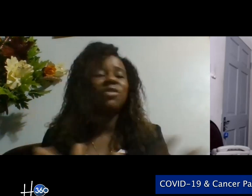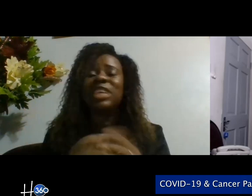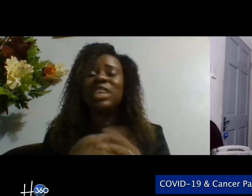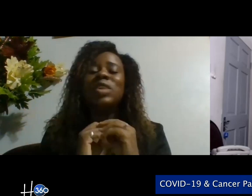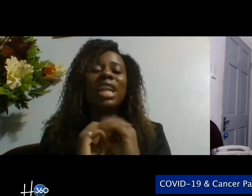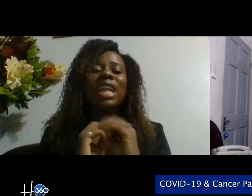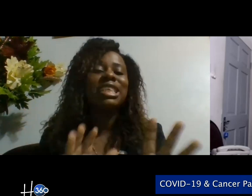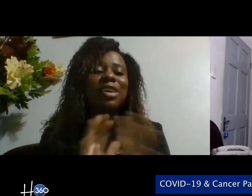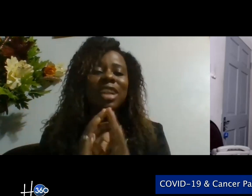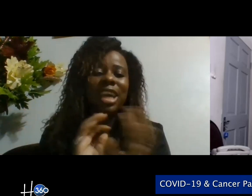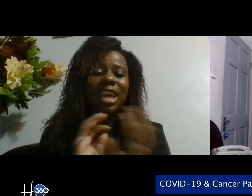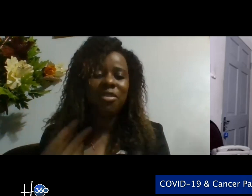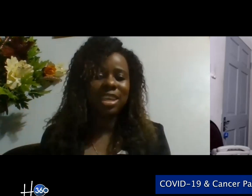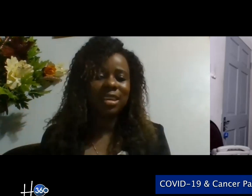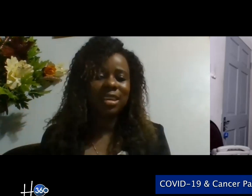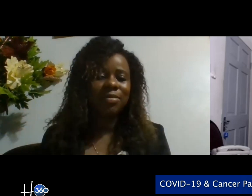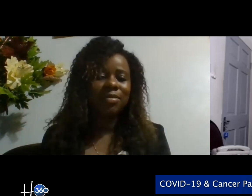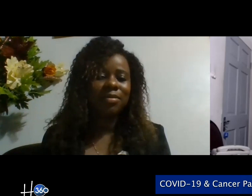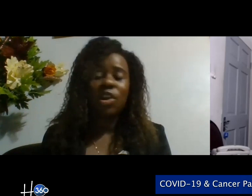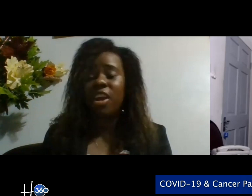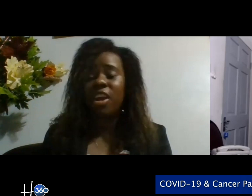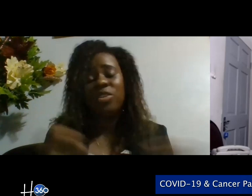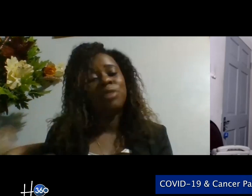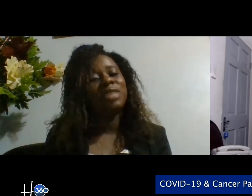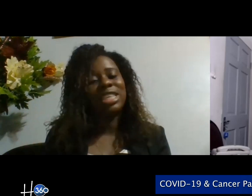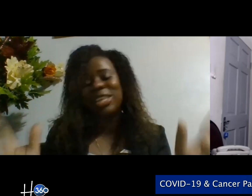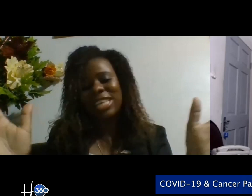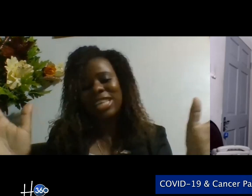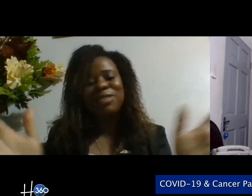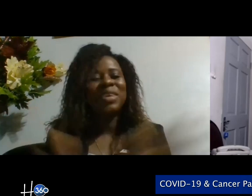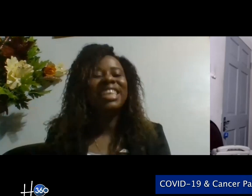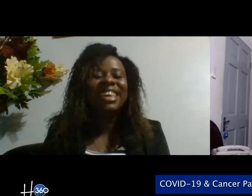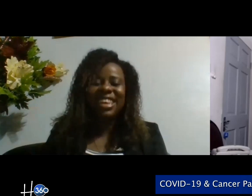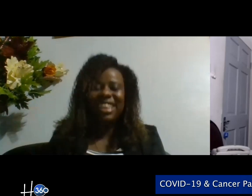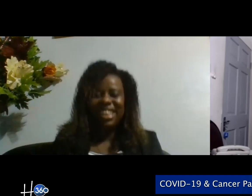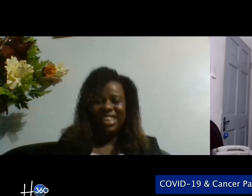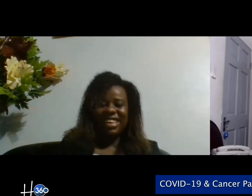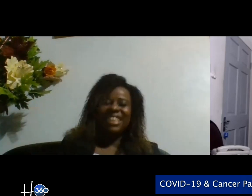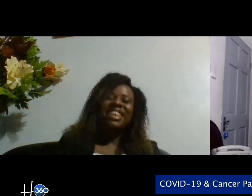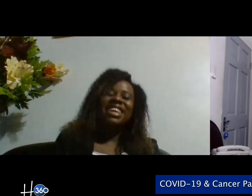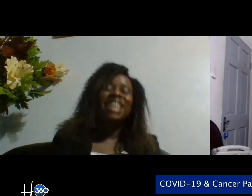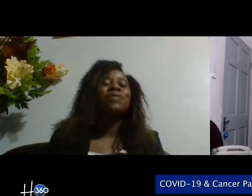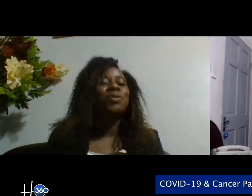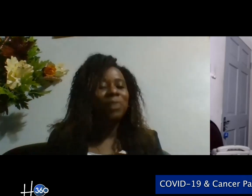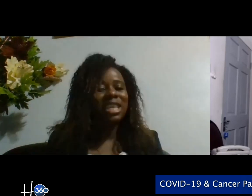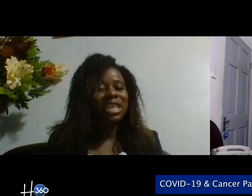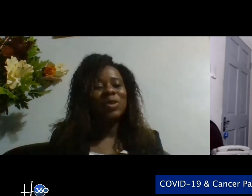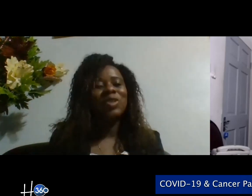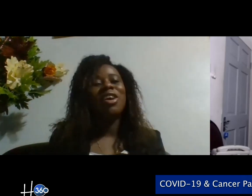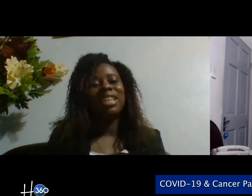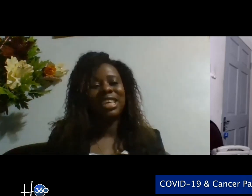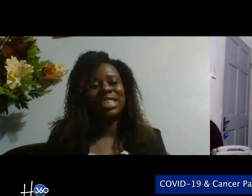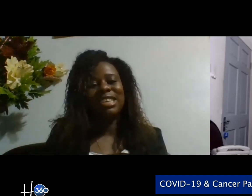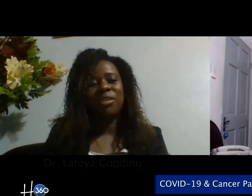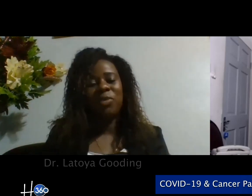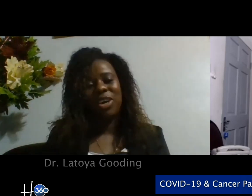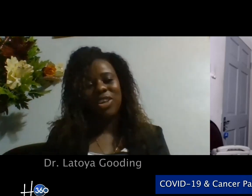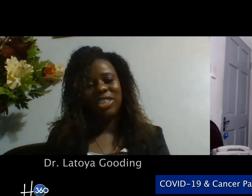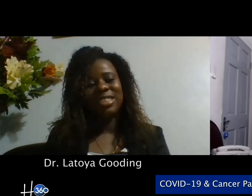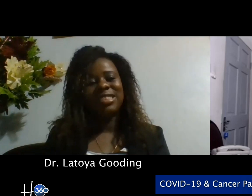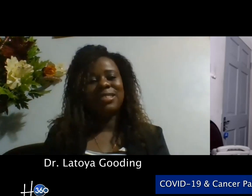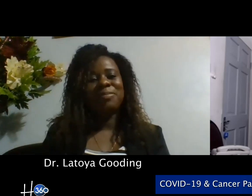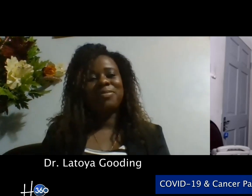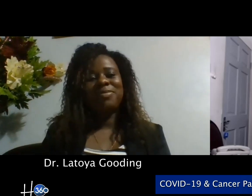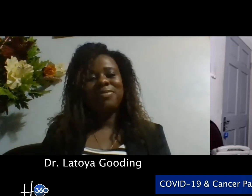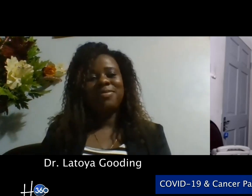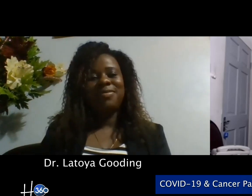always advise you Lysol everything, or you can bleach it down a little bit. Yes, but please use all necessary